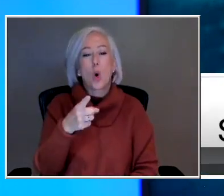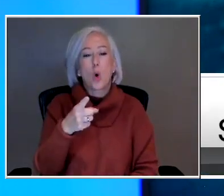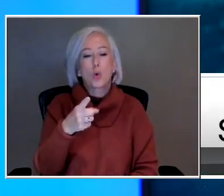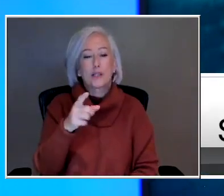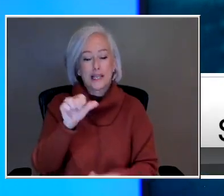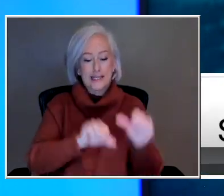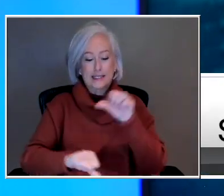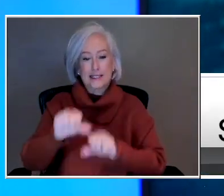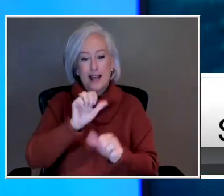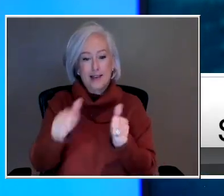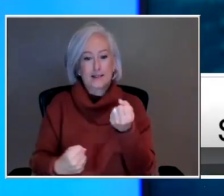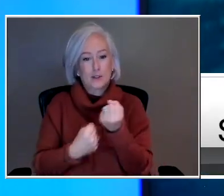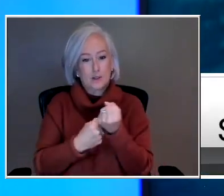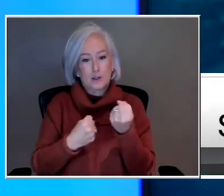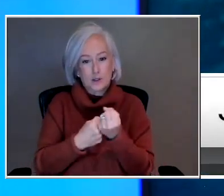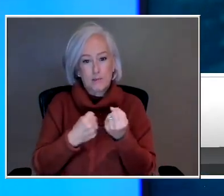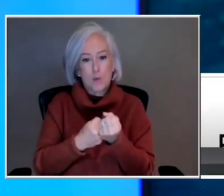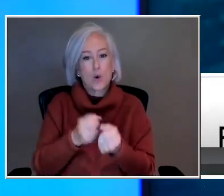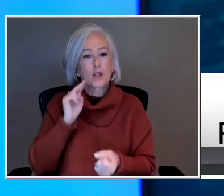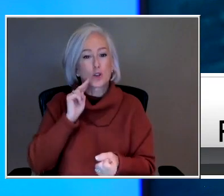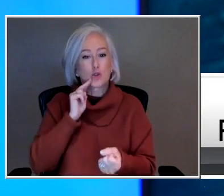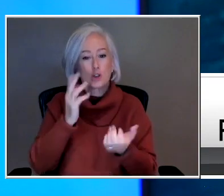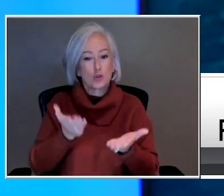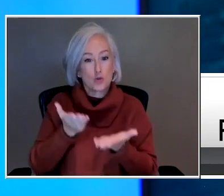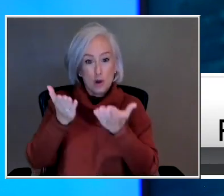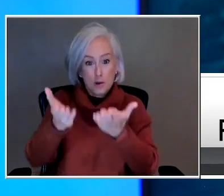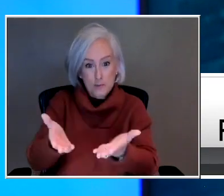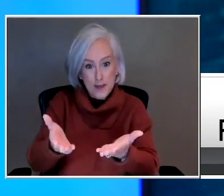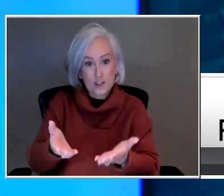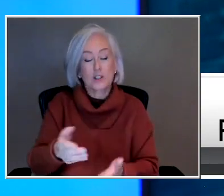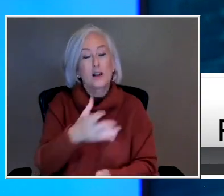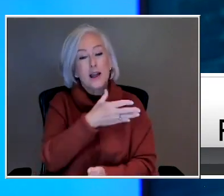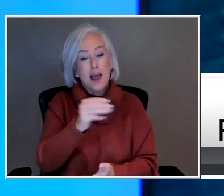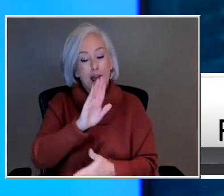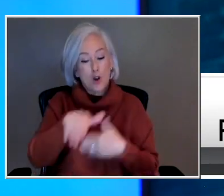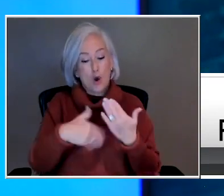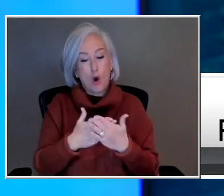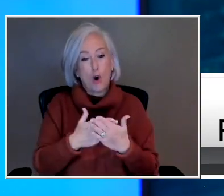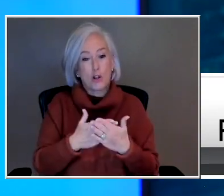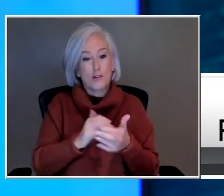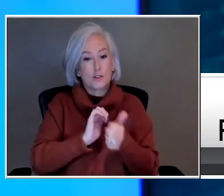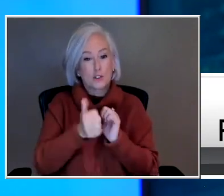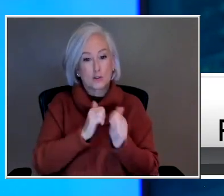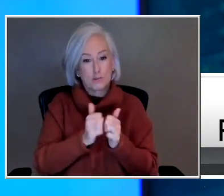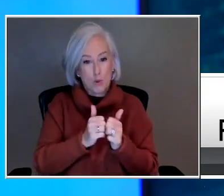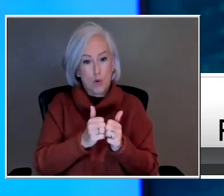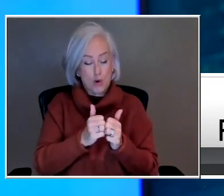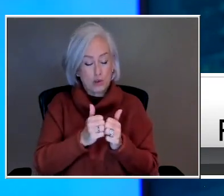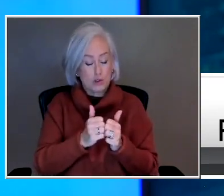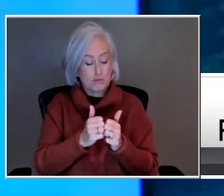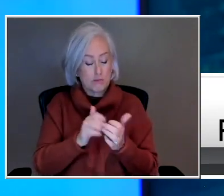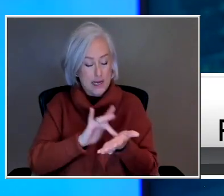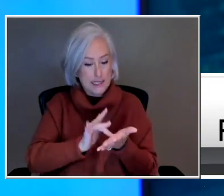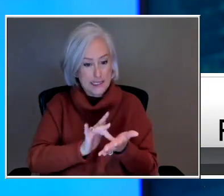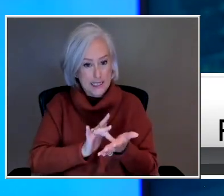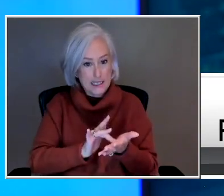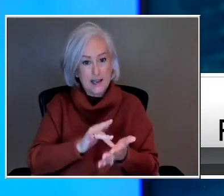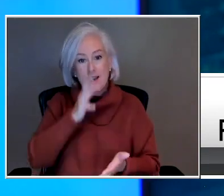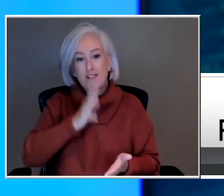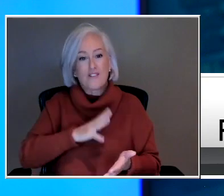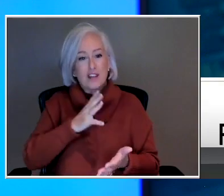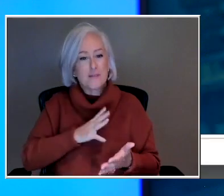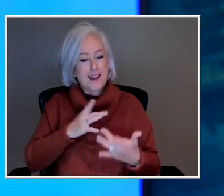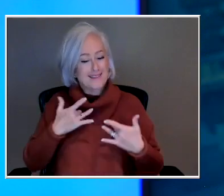almost everything that we do in sports medicine, females are largely underrepresented in the science that drive our protocols. So when it